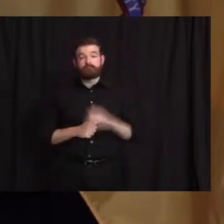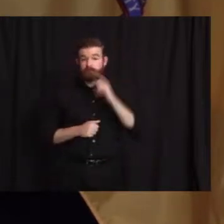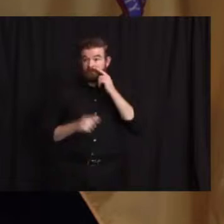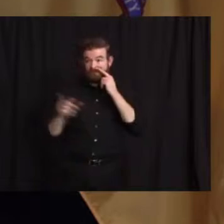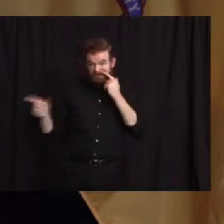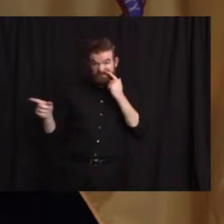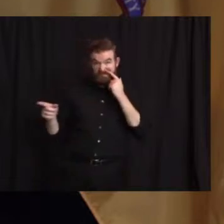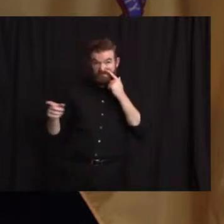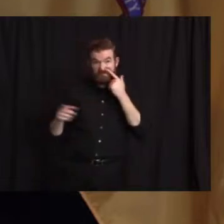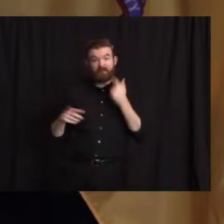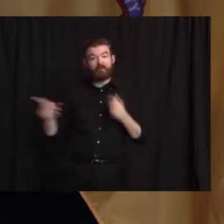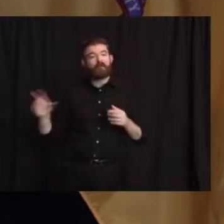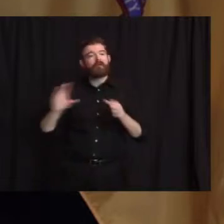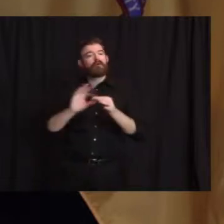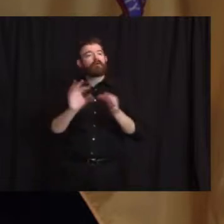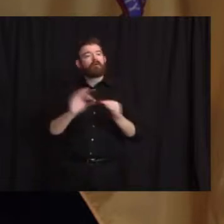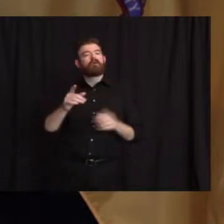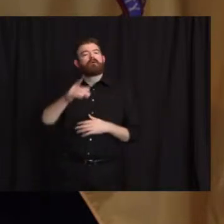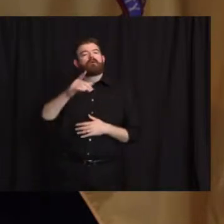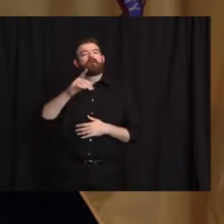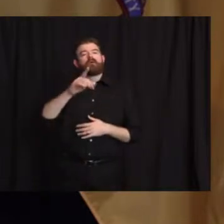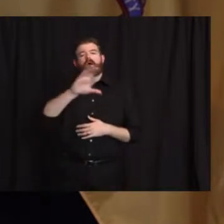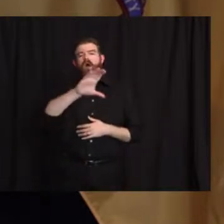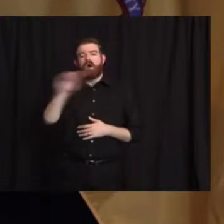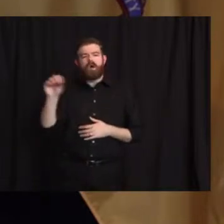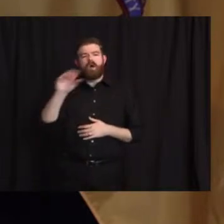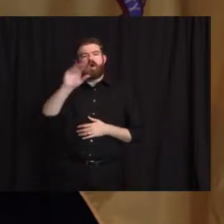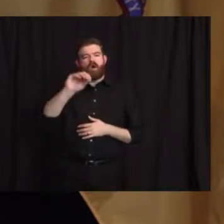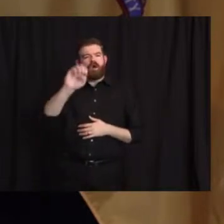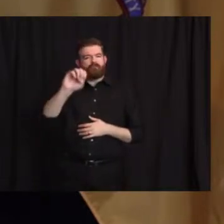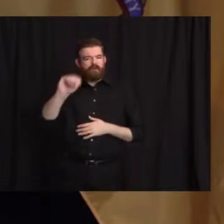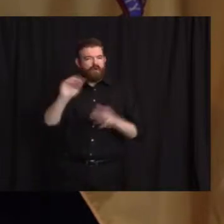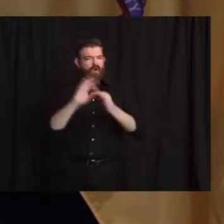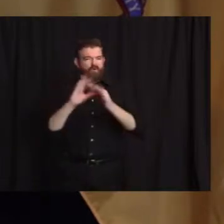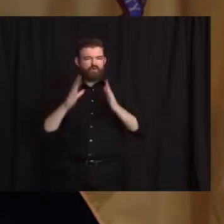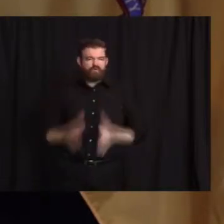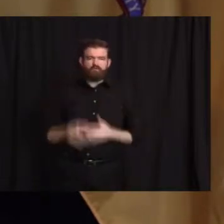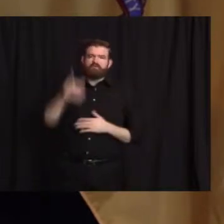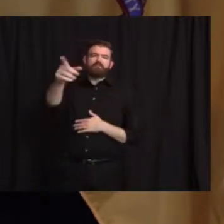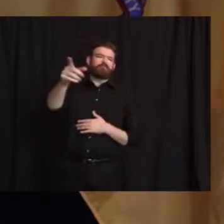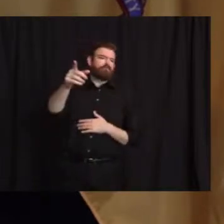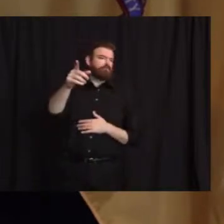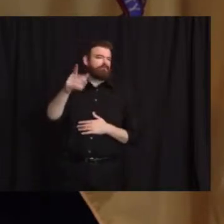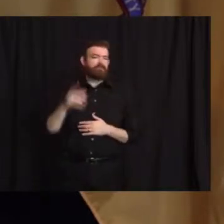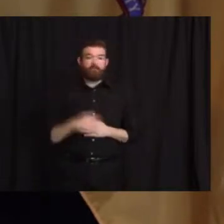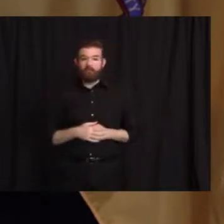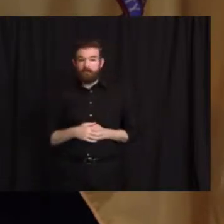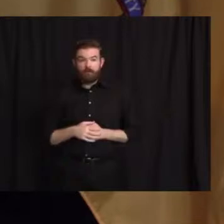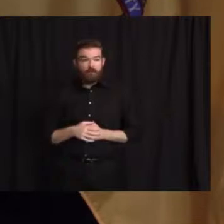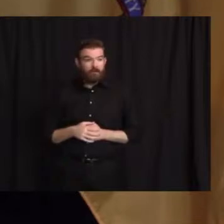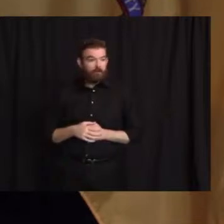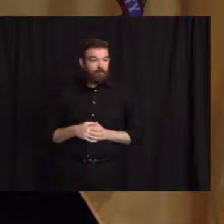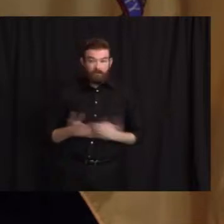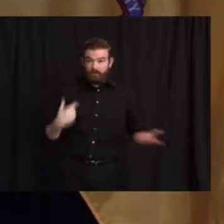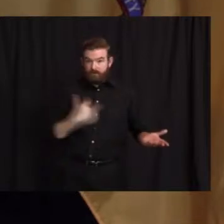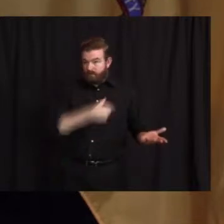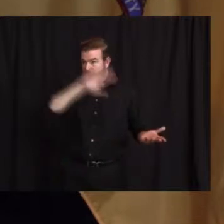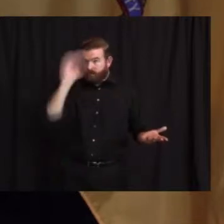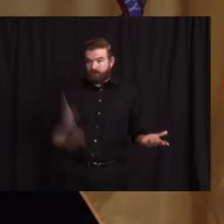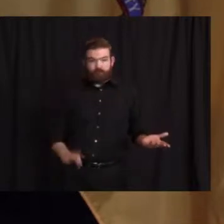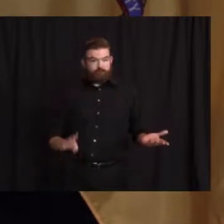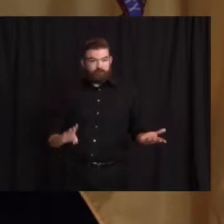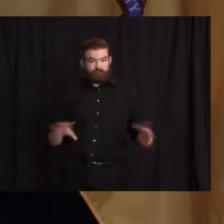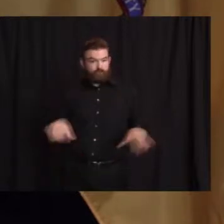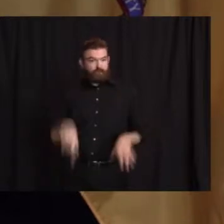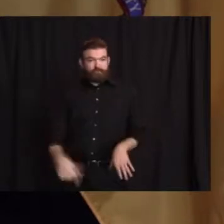coordinators who just continue to go above and beyond with things that we were asking them to do that none of us had ever thought we'd need to plan for, from